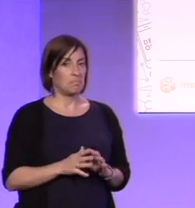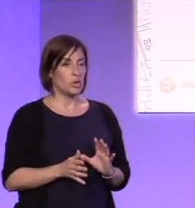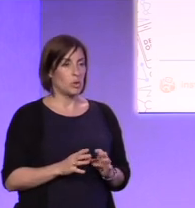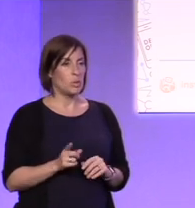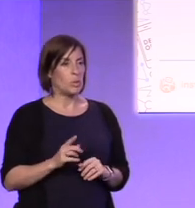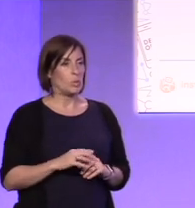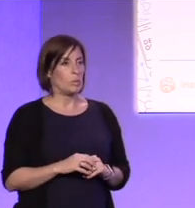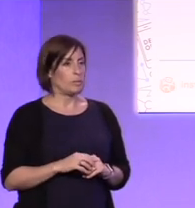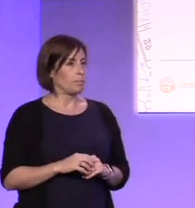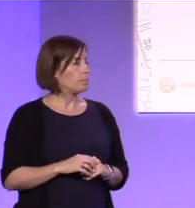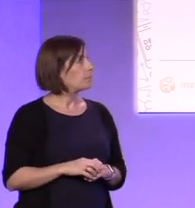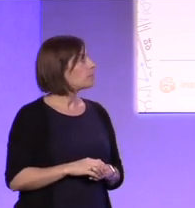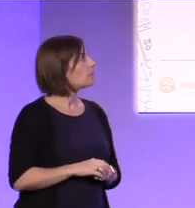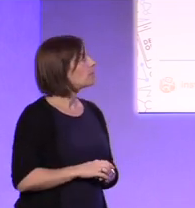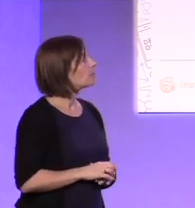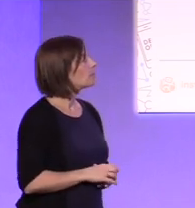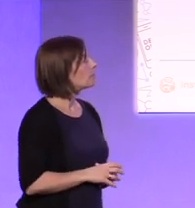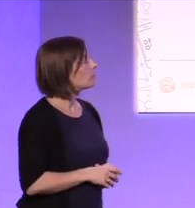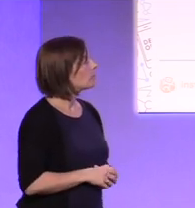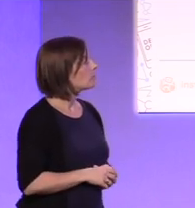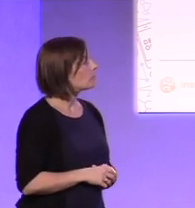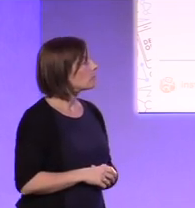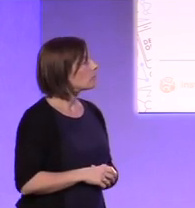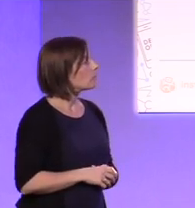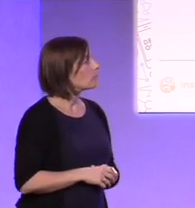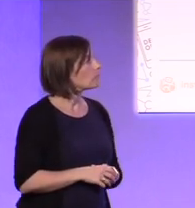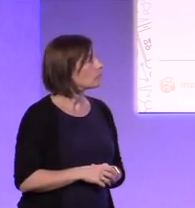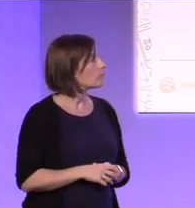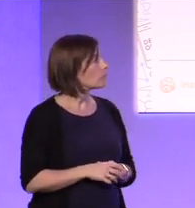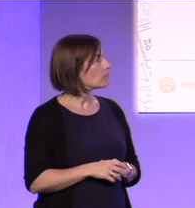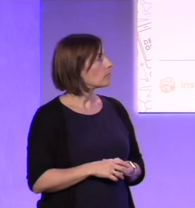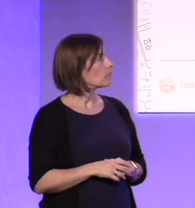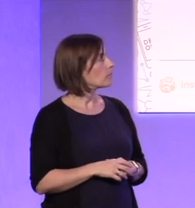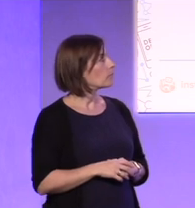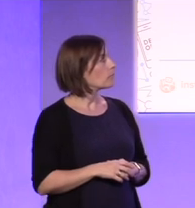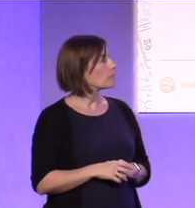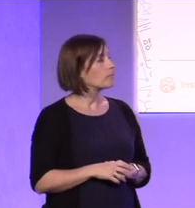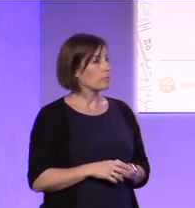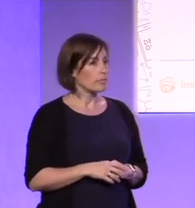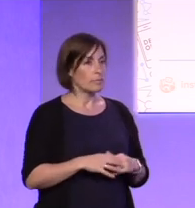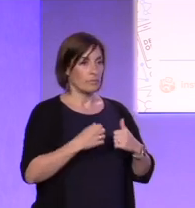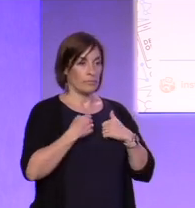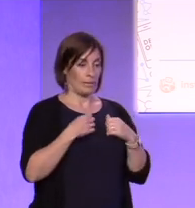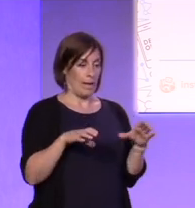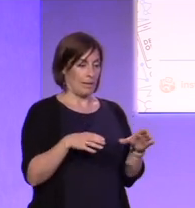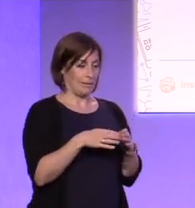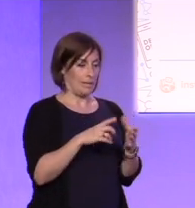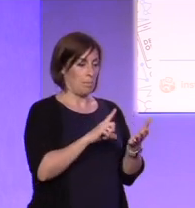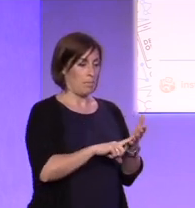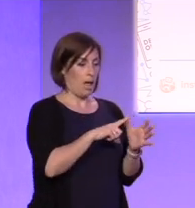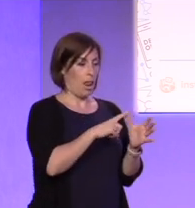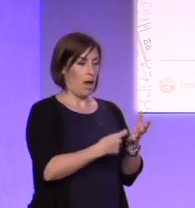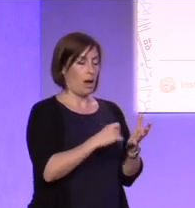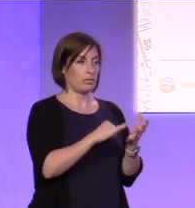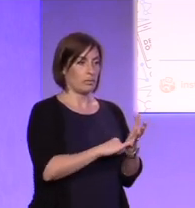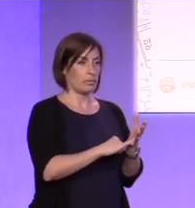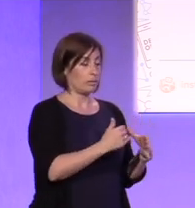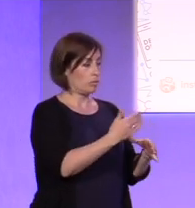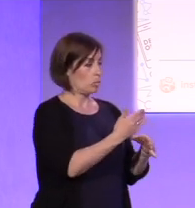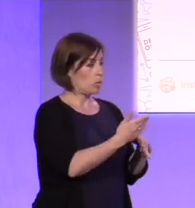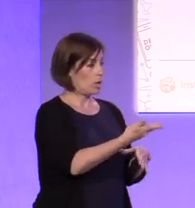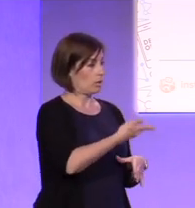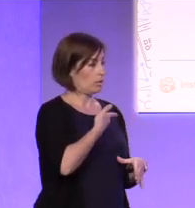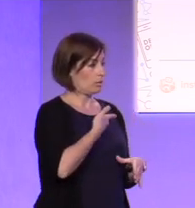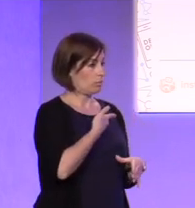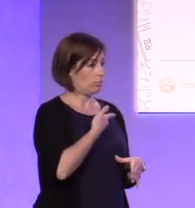Okay. Now, when work comes to us as Lars, it turns out that it does not originate from Lars. The